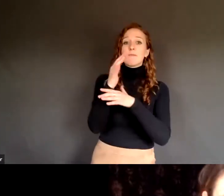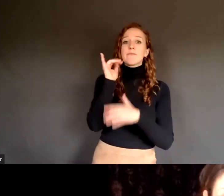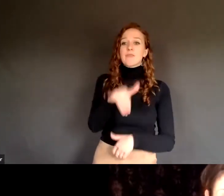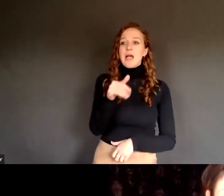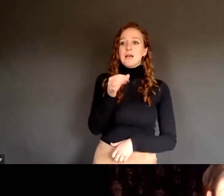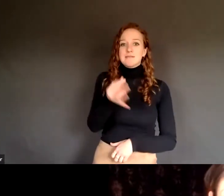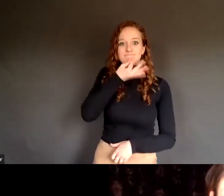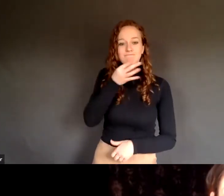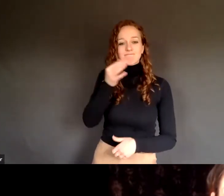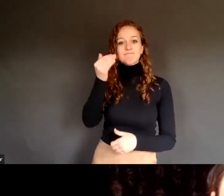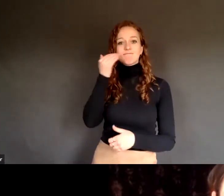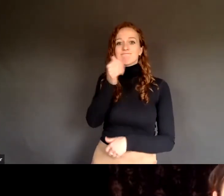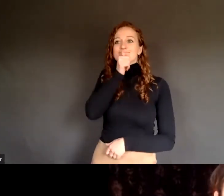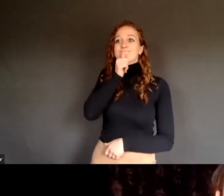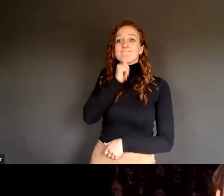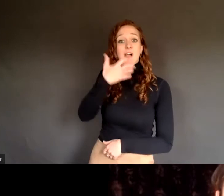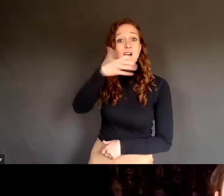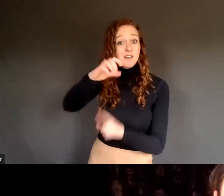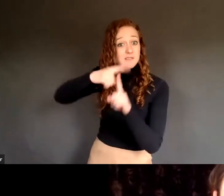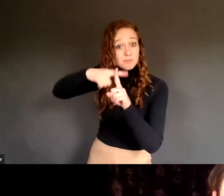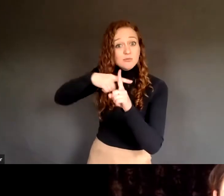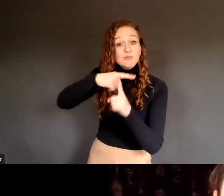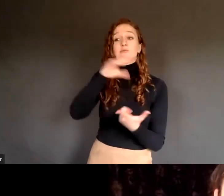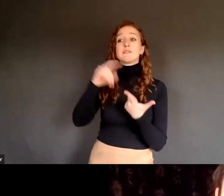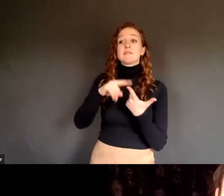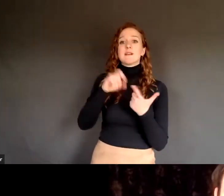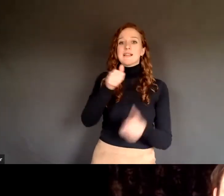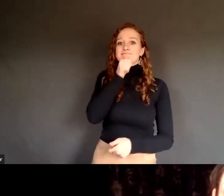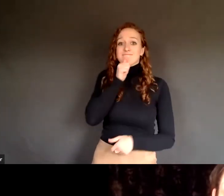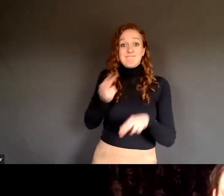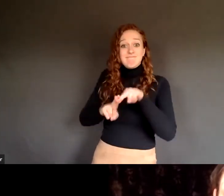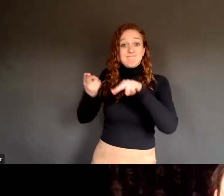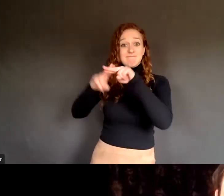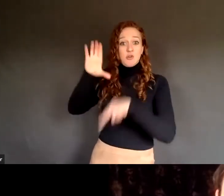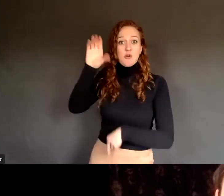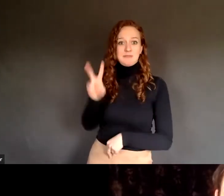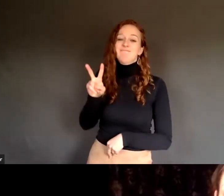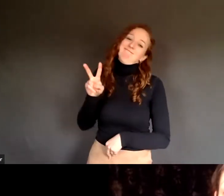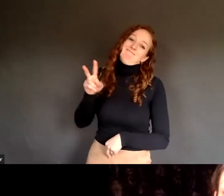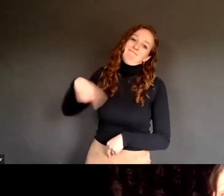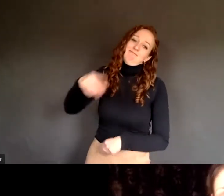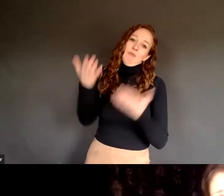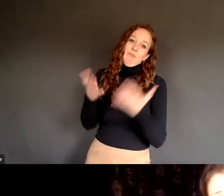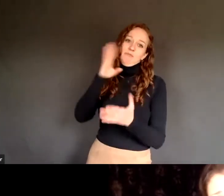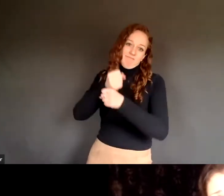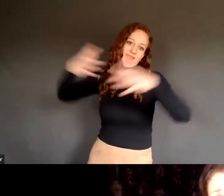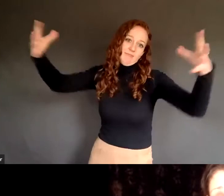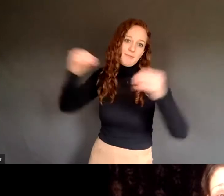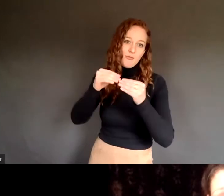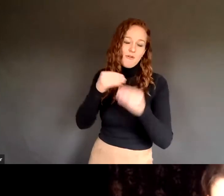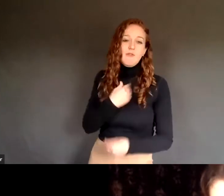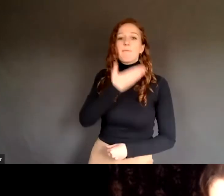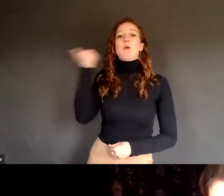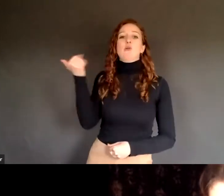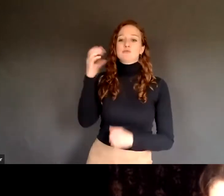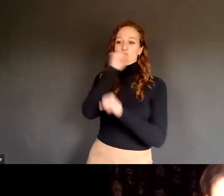And certainly if we see the temperature keep warming, then that would be something that we would want to maybe investigate further, seeing which of those algae might be